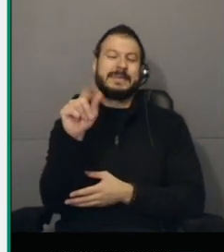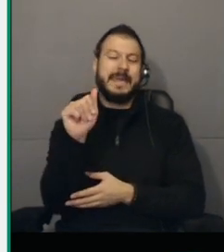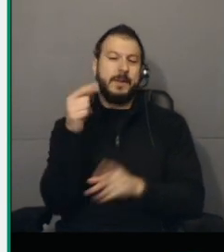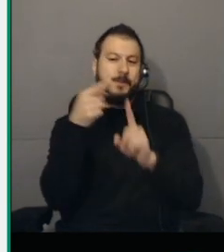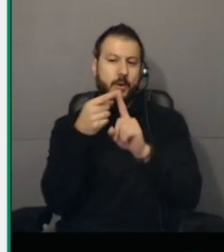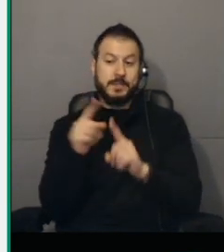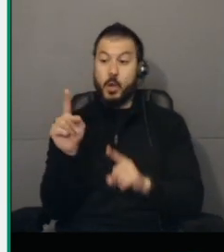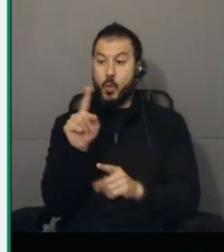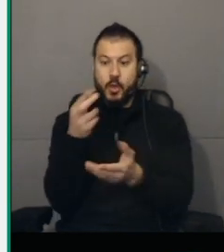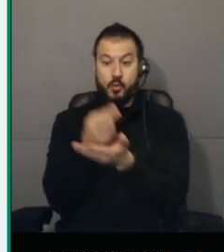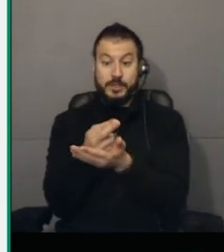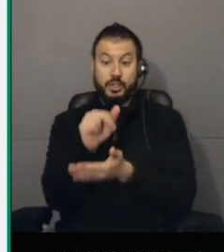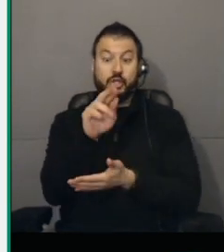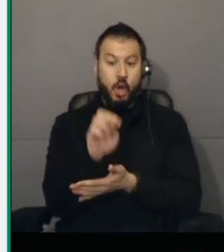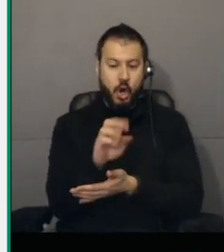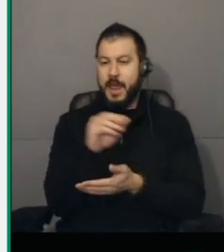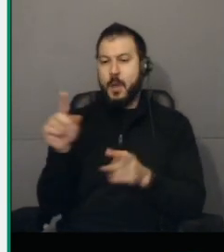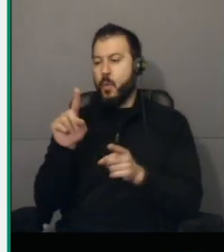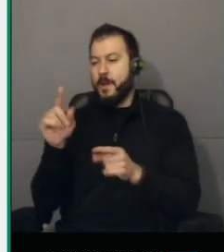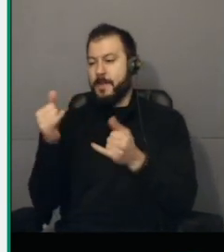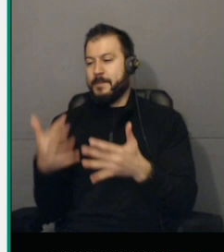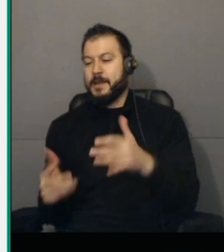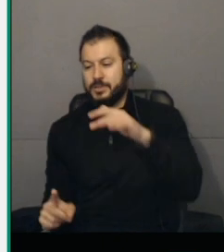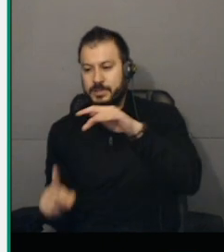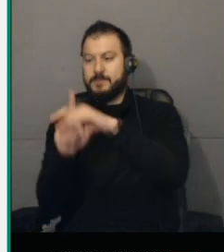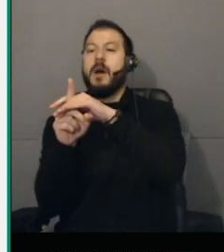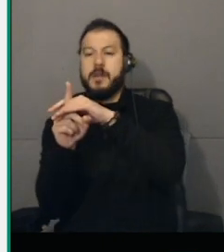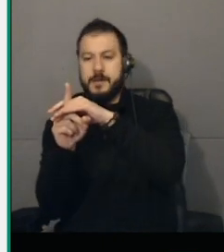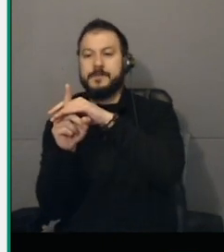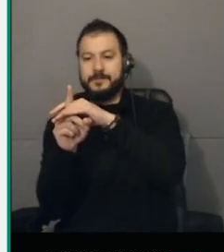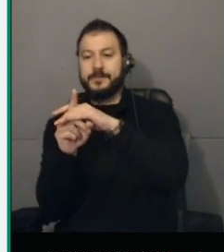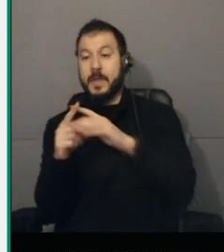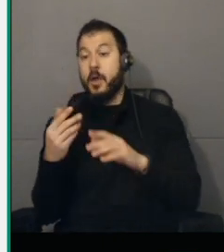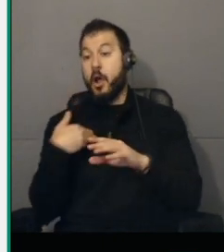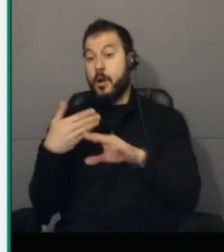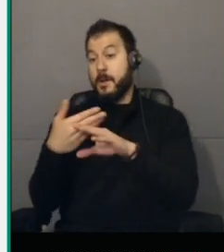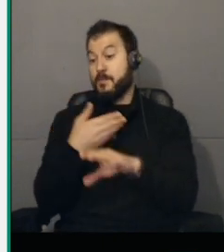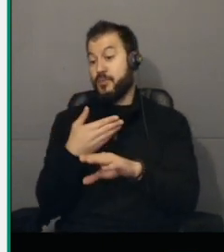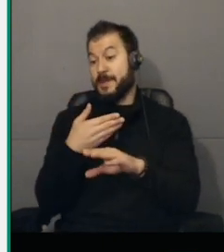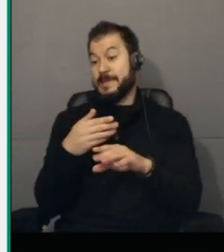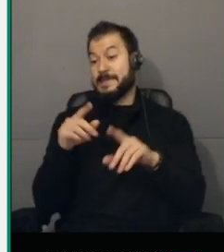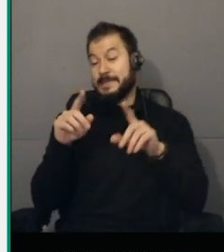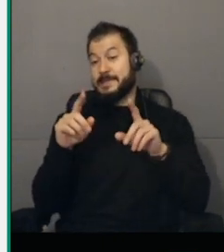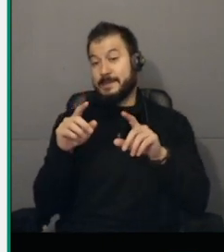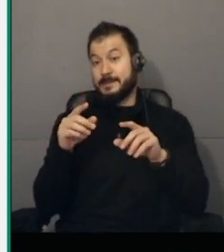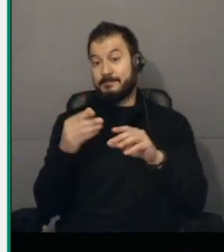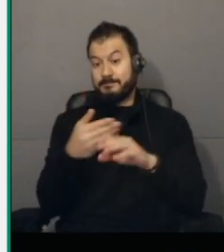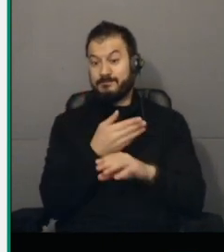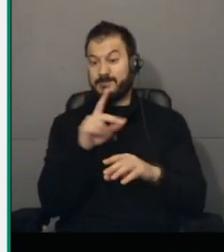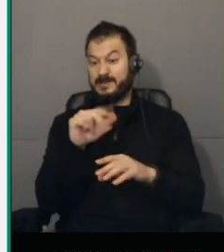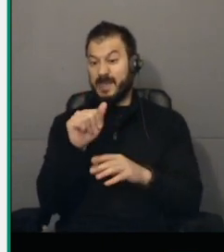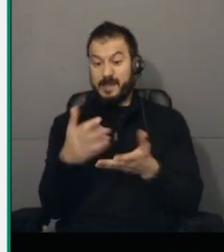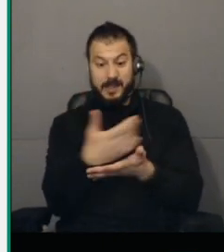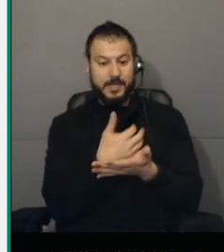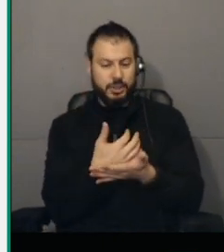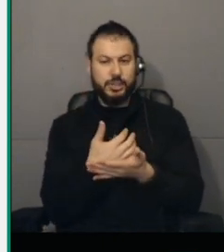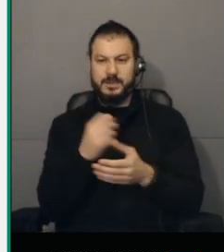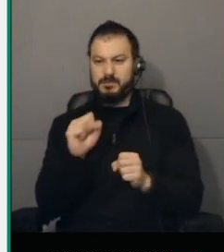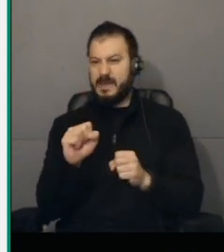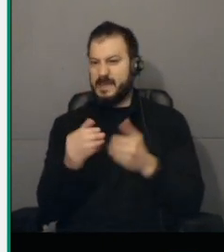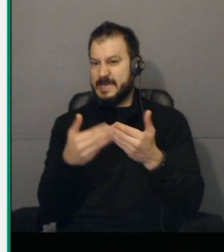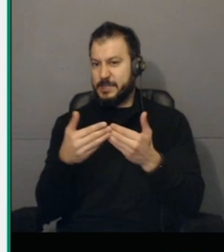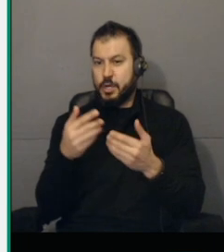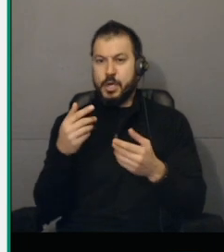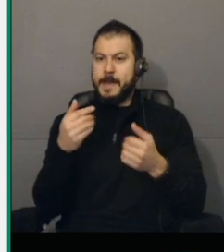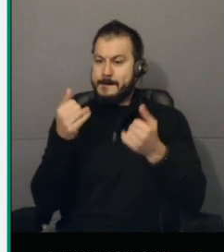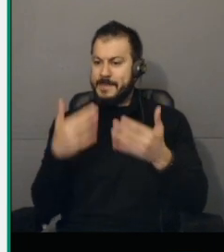where the resources are and where the players spawn. And thankfully, our pre-existing telemetry made finding resource positions easy, and that should have been the